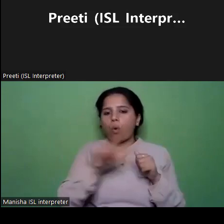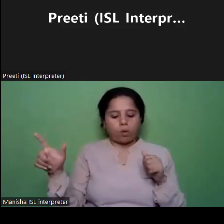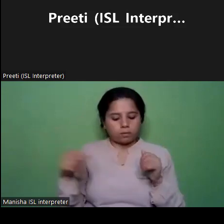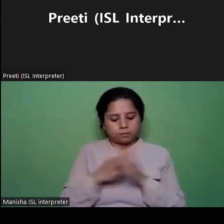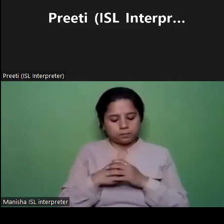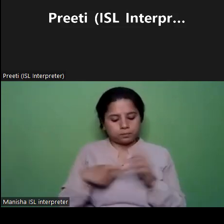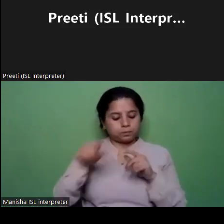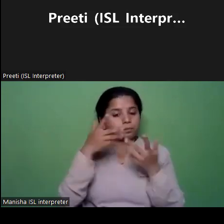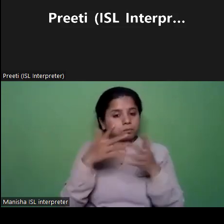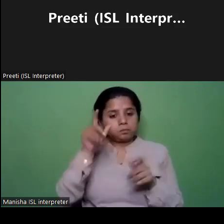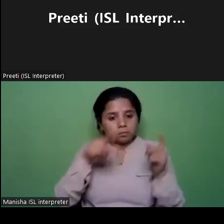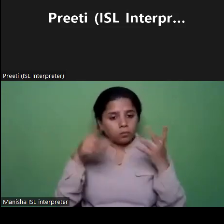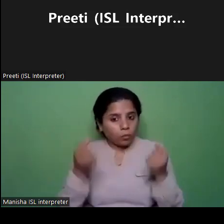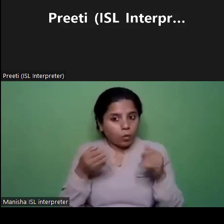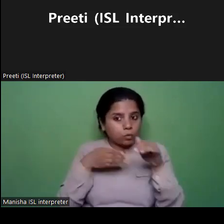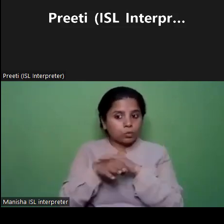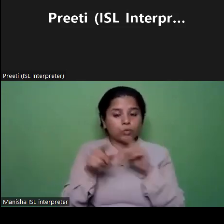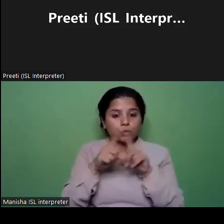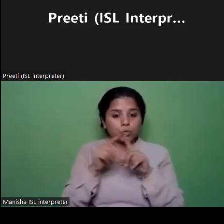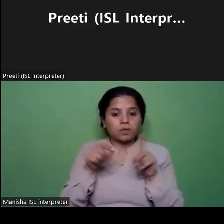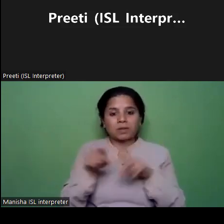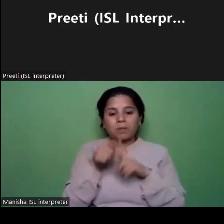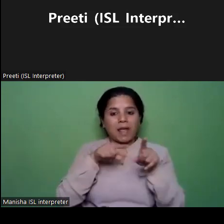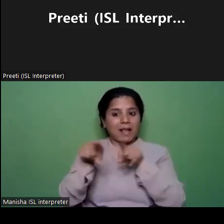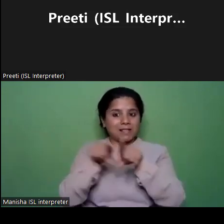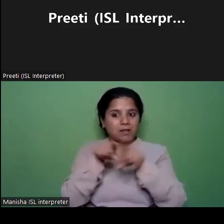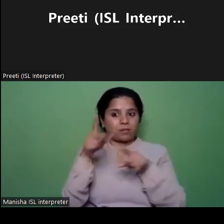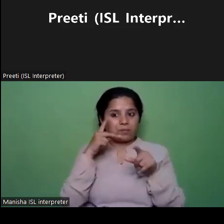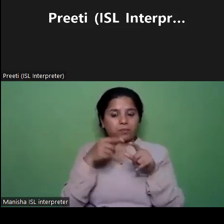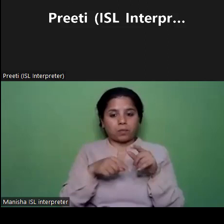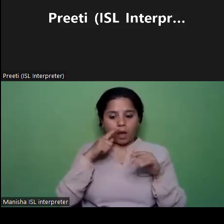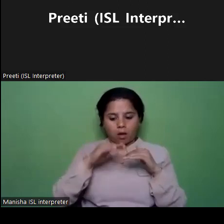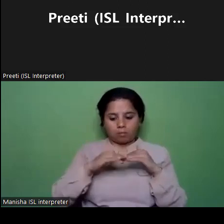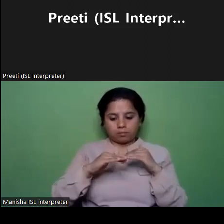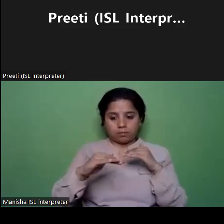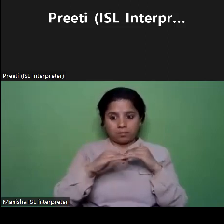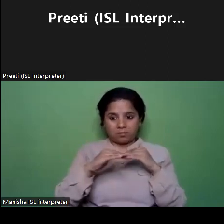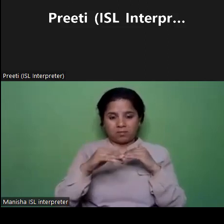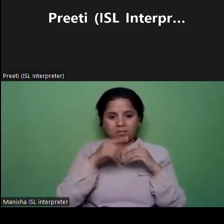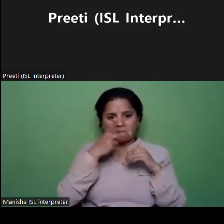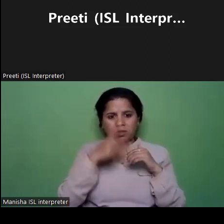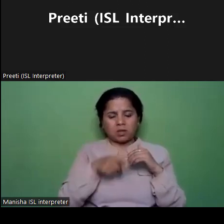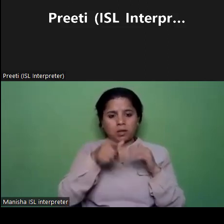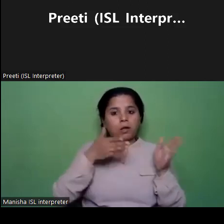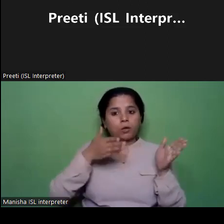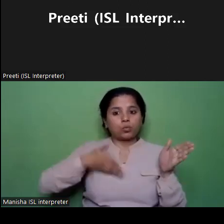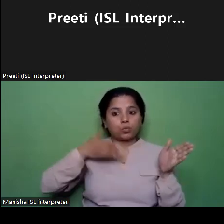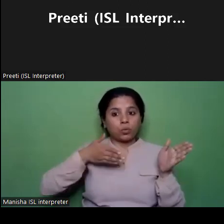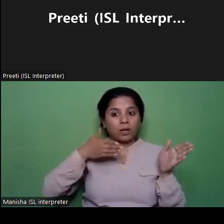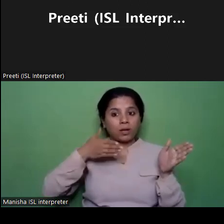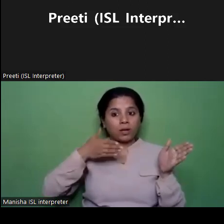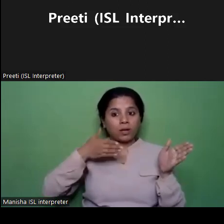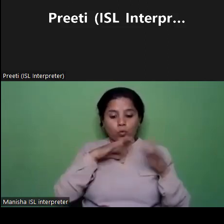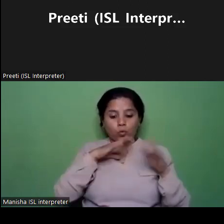any questions. Likewise, the example of level platform. So between the train and the platform, if